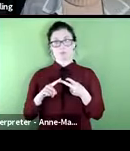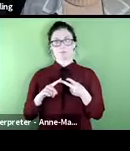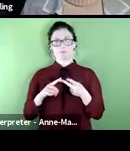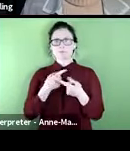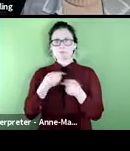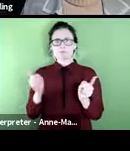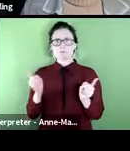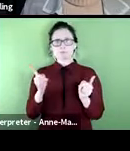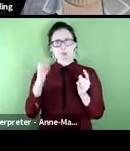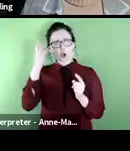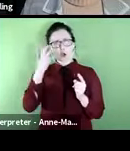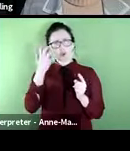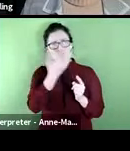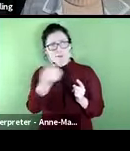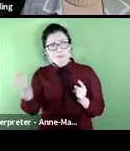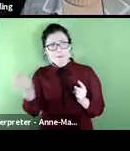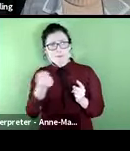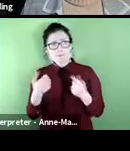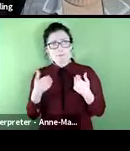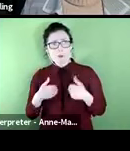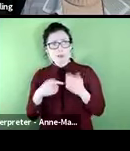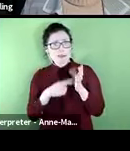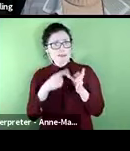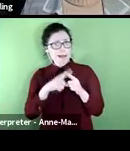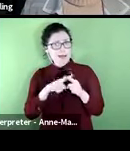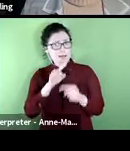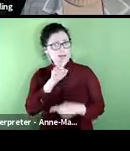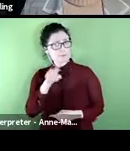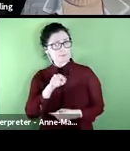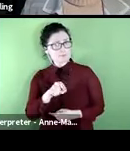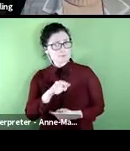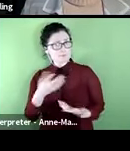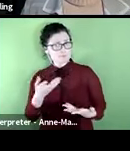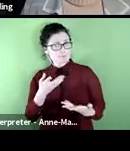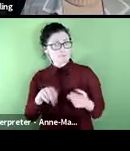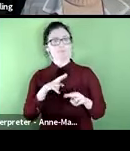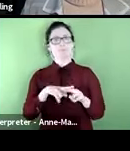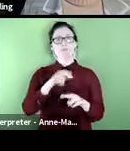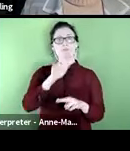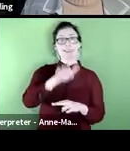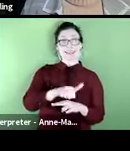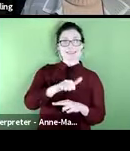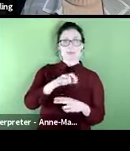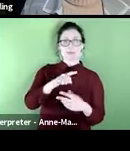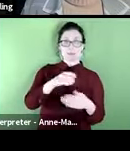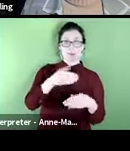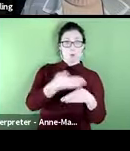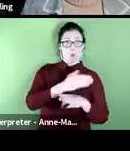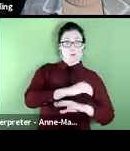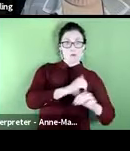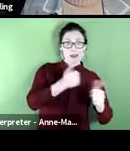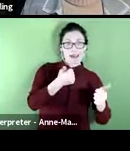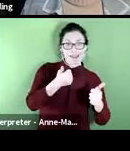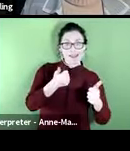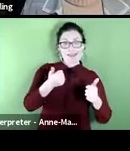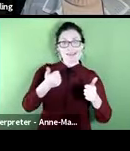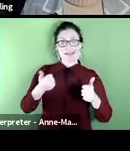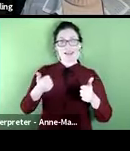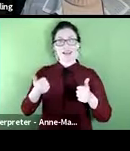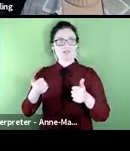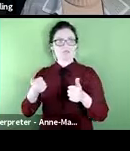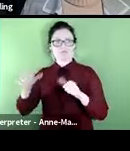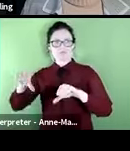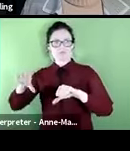wealth taxes? And if they do have wealth taxes, how effective are they in addressing wealth